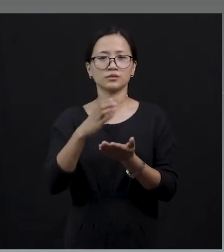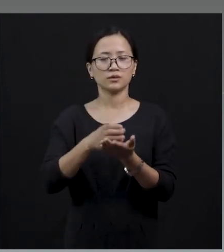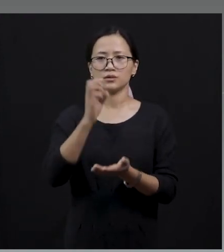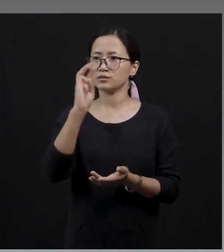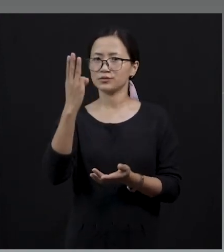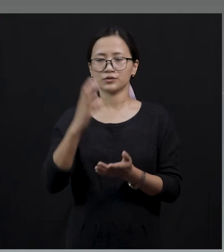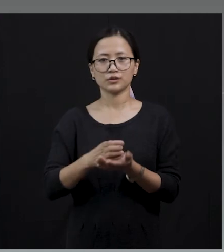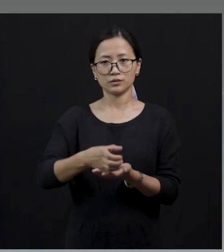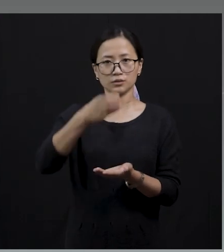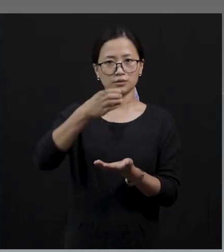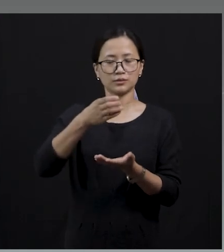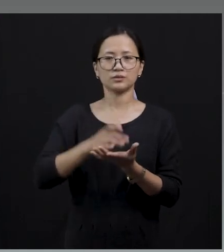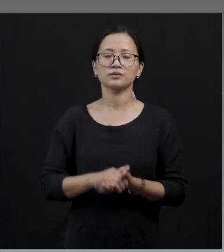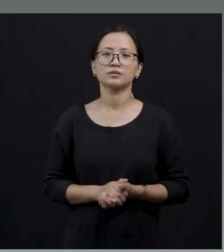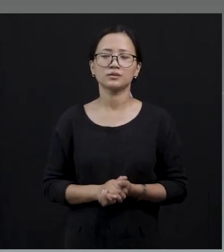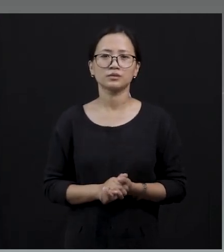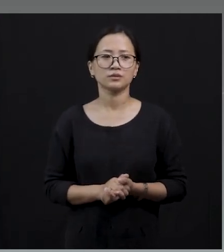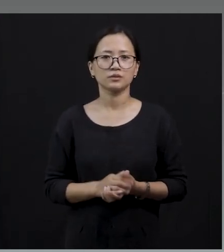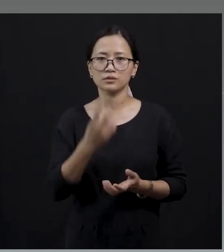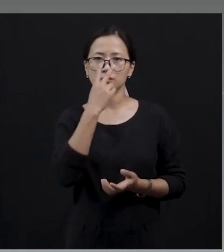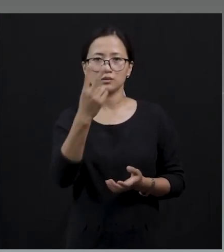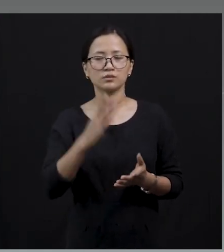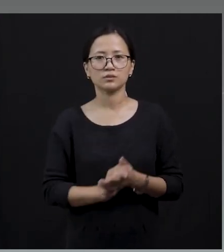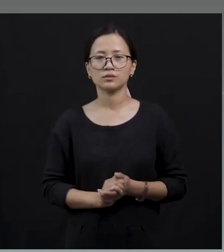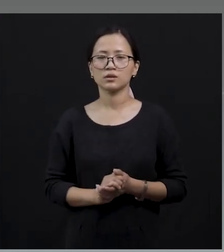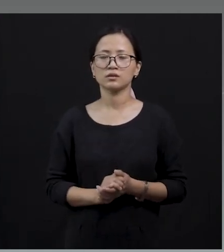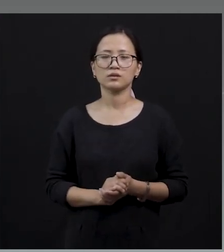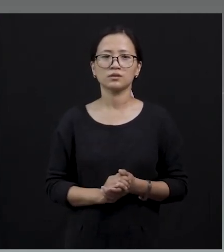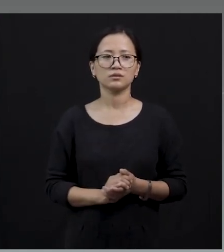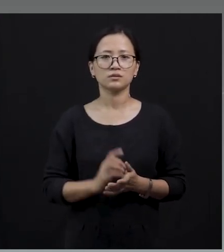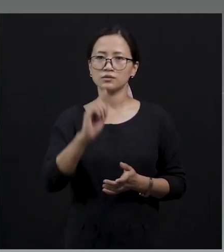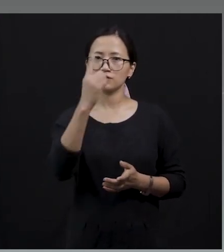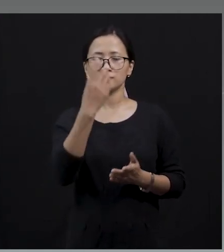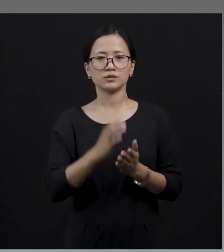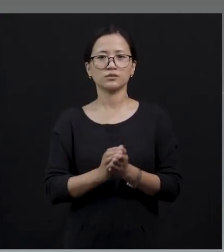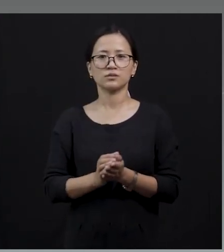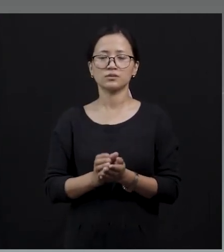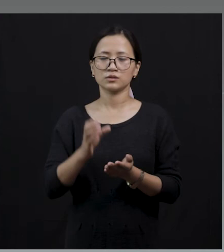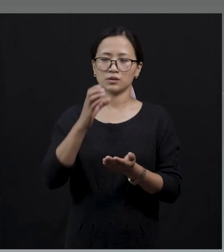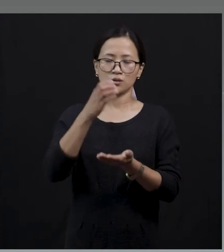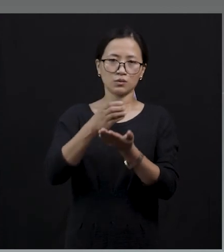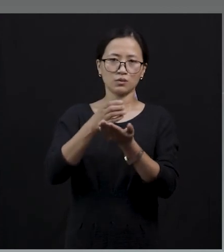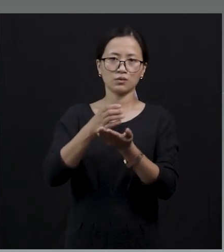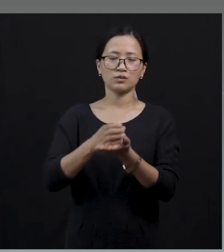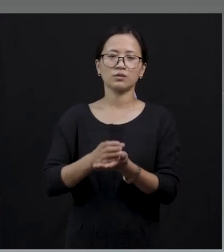have 3 cups here. But just by looking at it, we can say that the first cup will